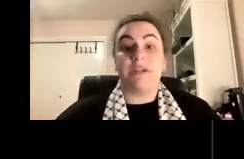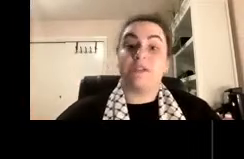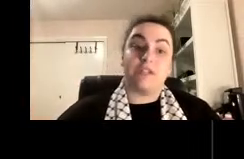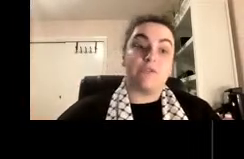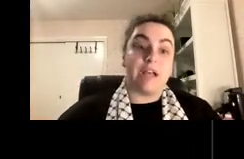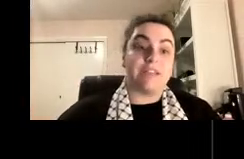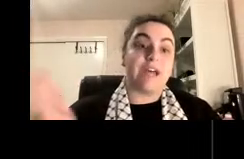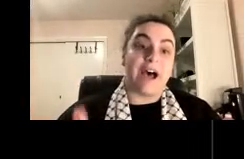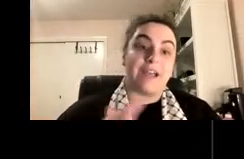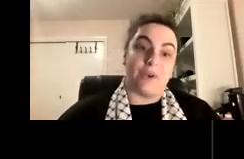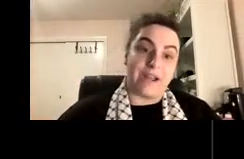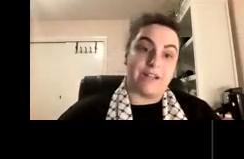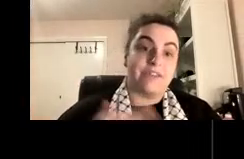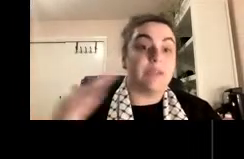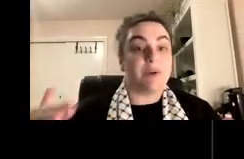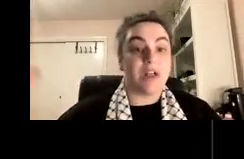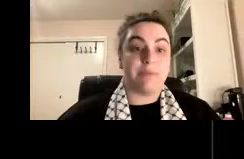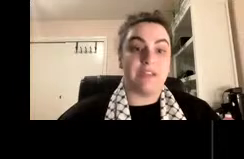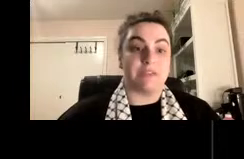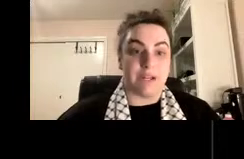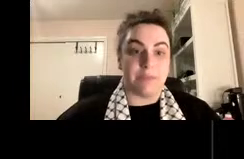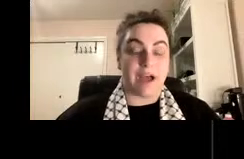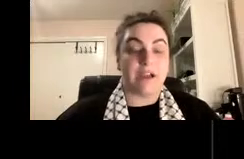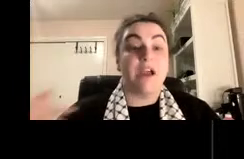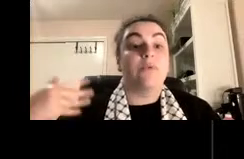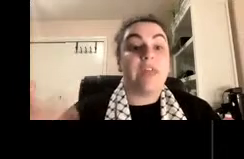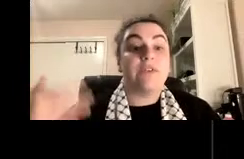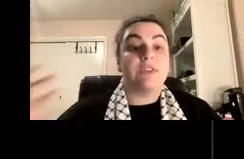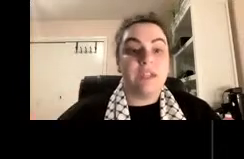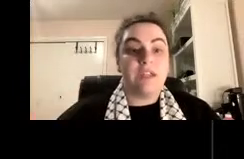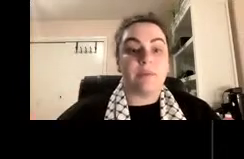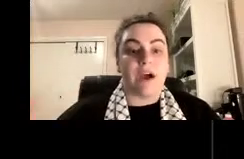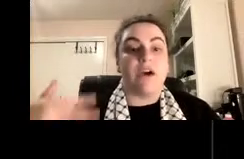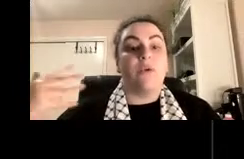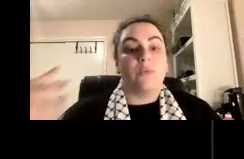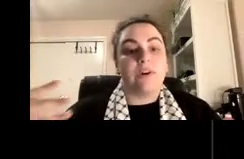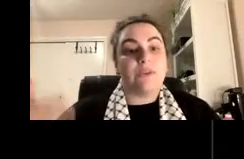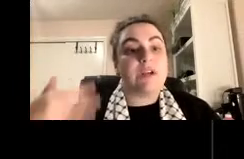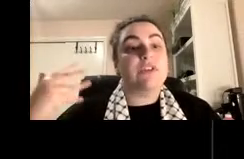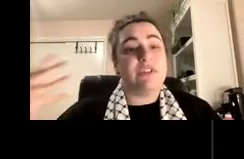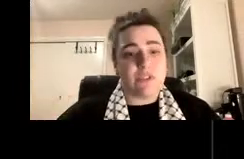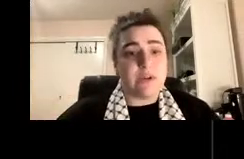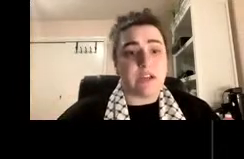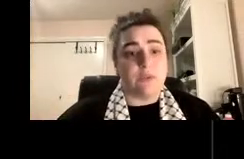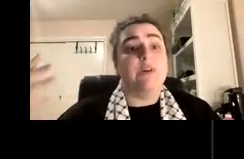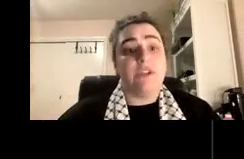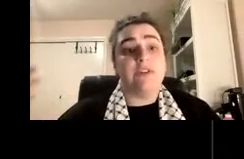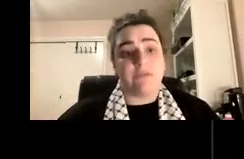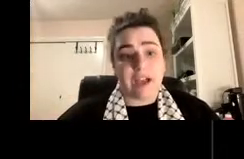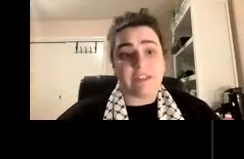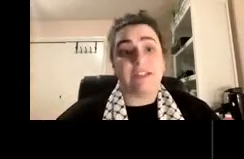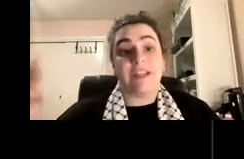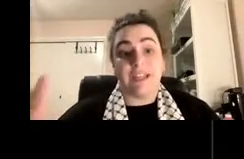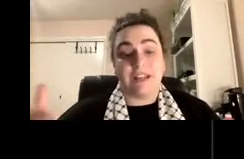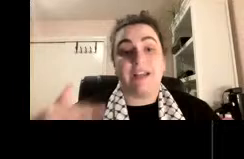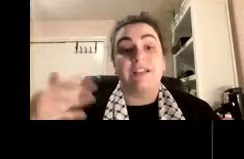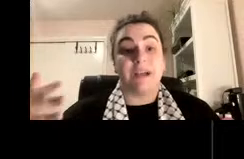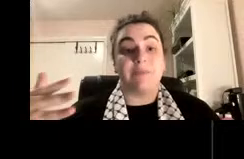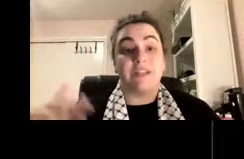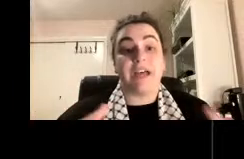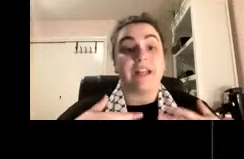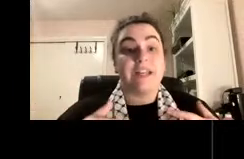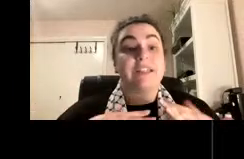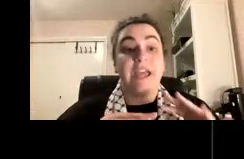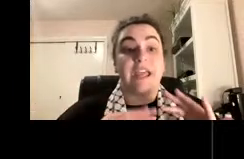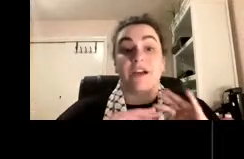investment because Israel has a high grade. They'll probably pay this money back without thinking about what are you actually doing when you invest in